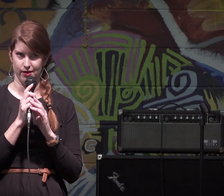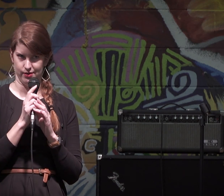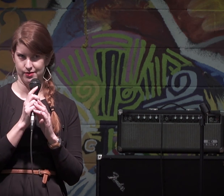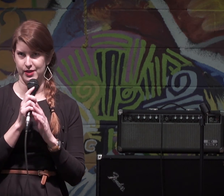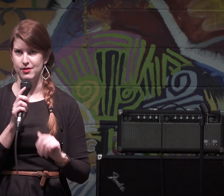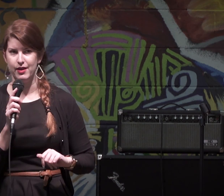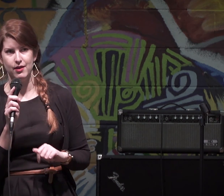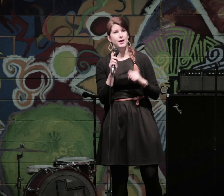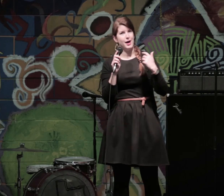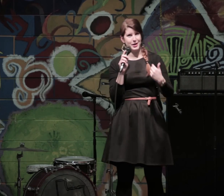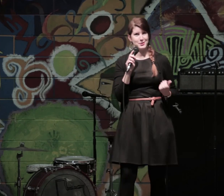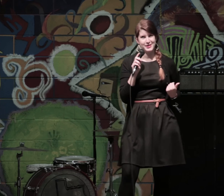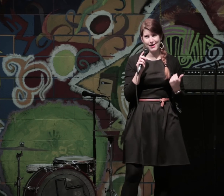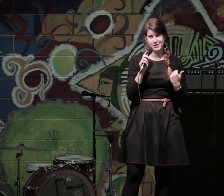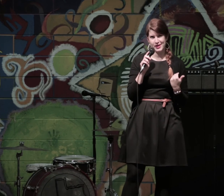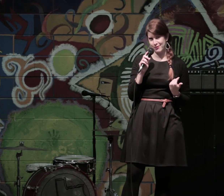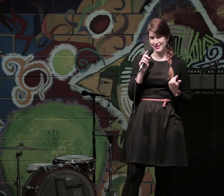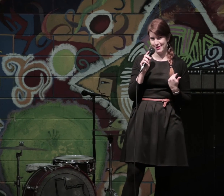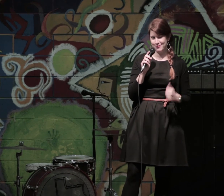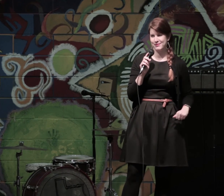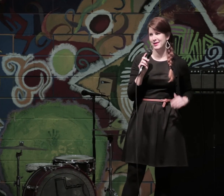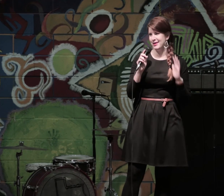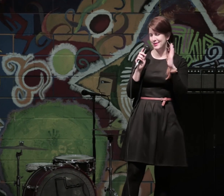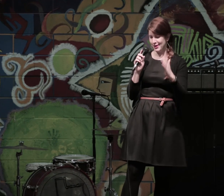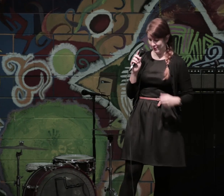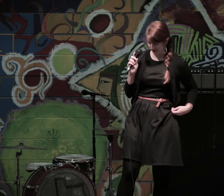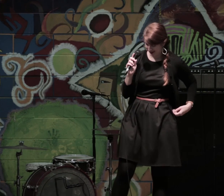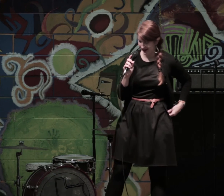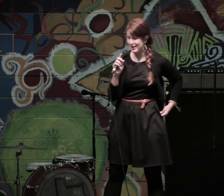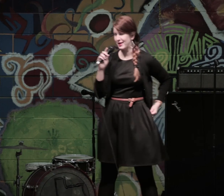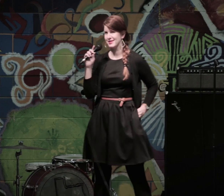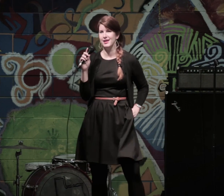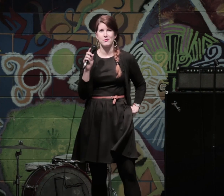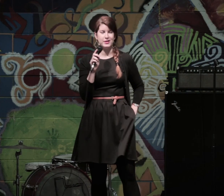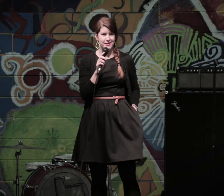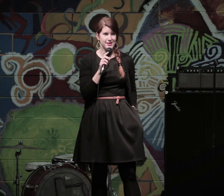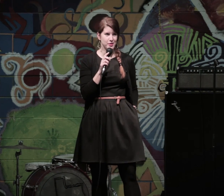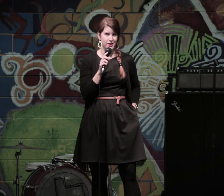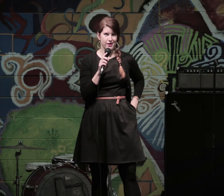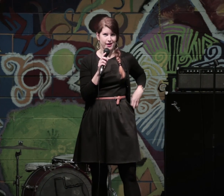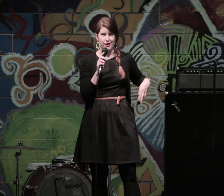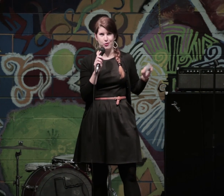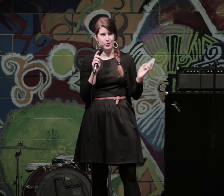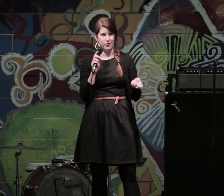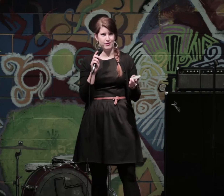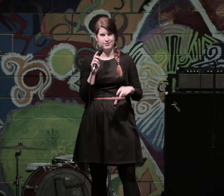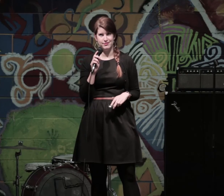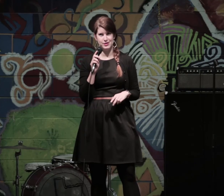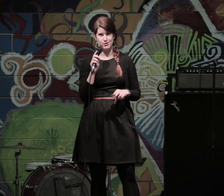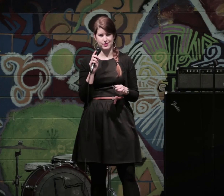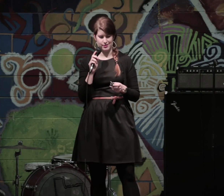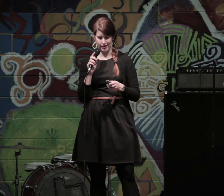very kind to me today. I'm not used to having to speak for myself. So anyways, really excited to be here, and I hope